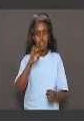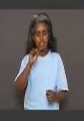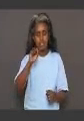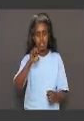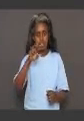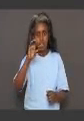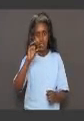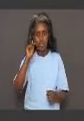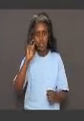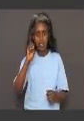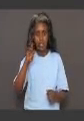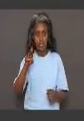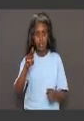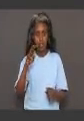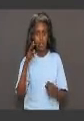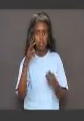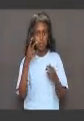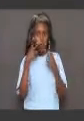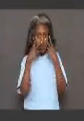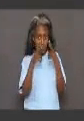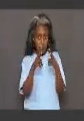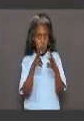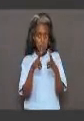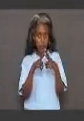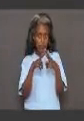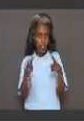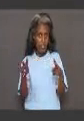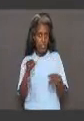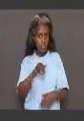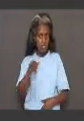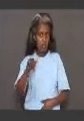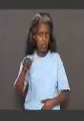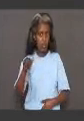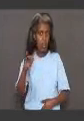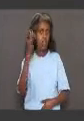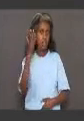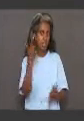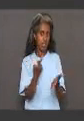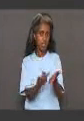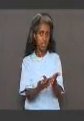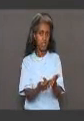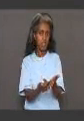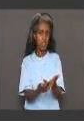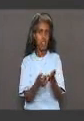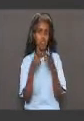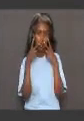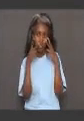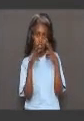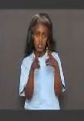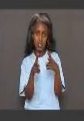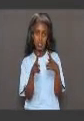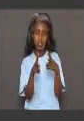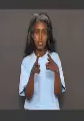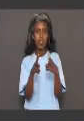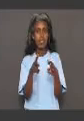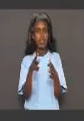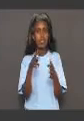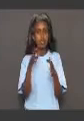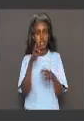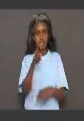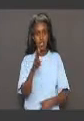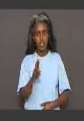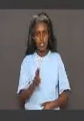very similar, like this. As you can see, it is a